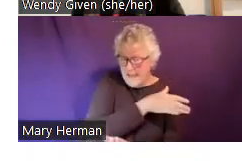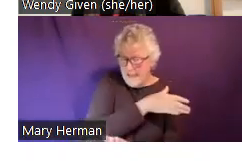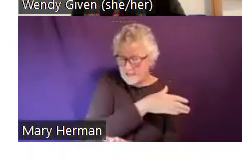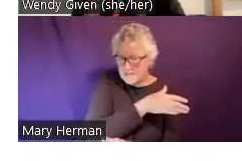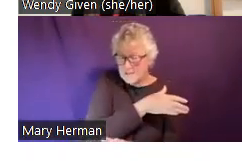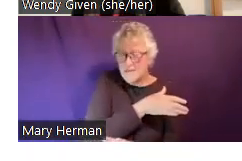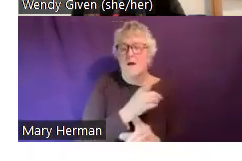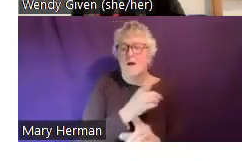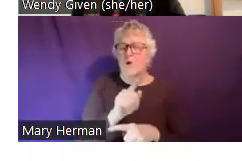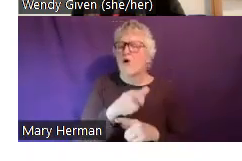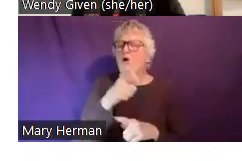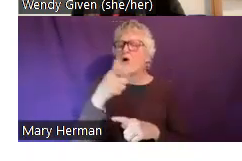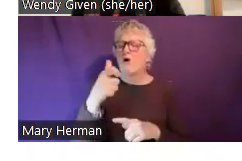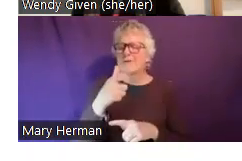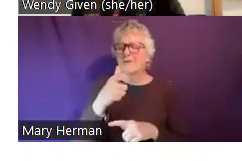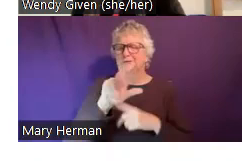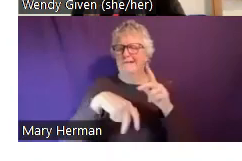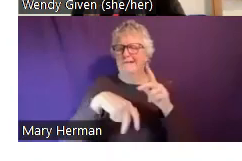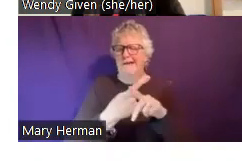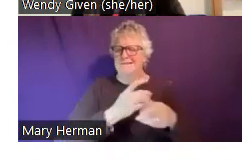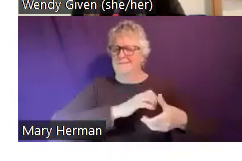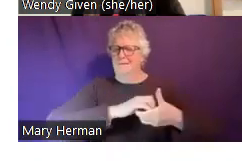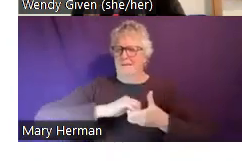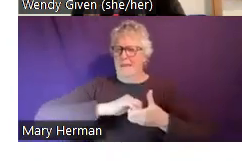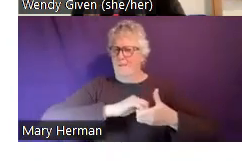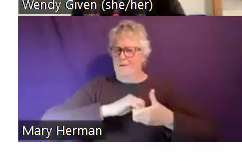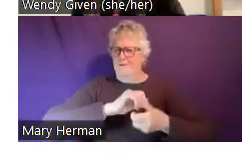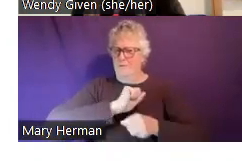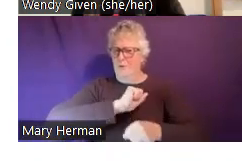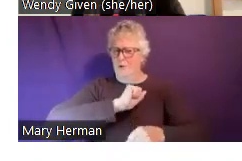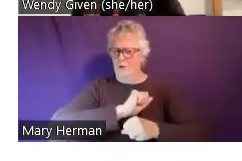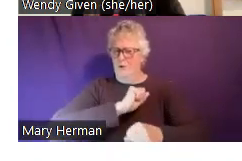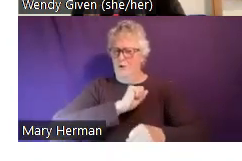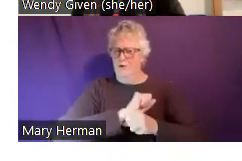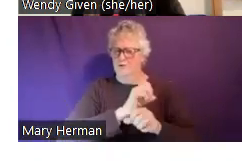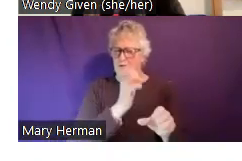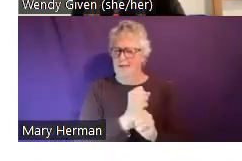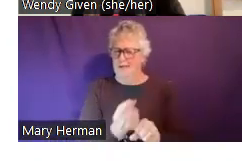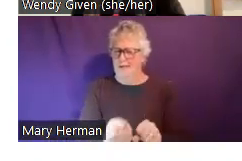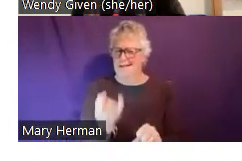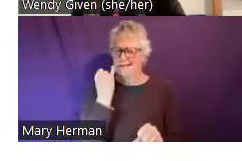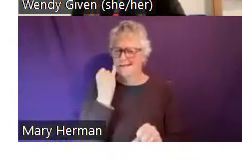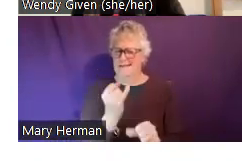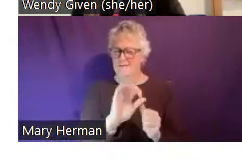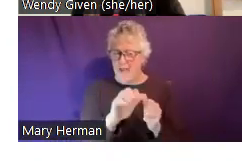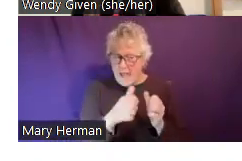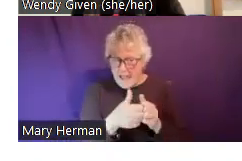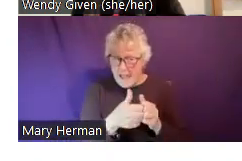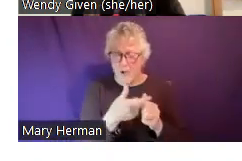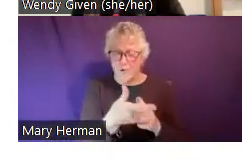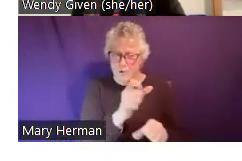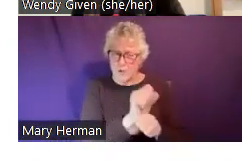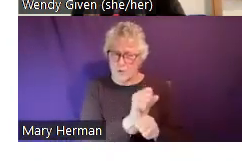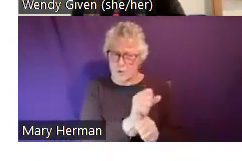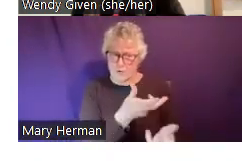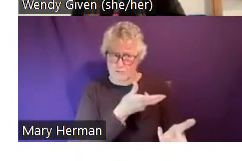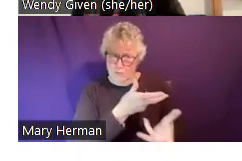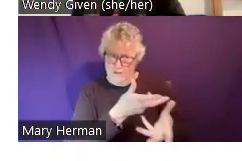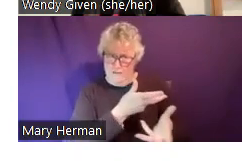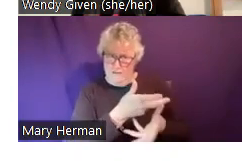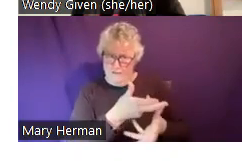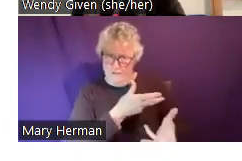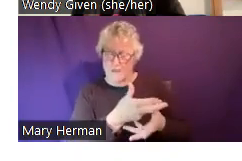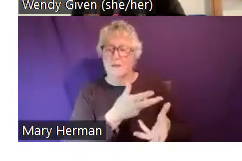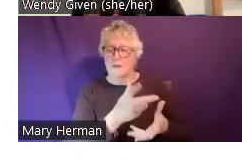collaborations, to get a sense of how you might work with a design and construction team. And then finally, how does your